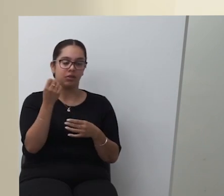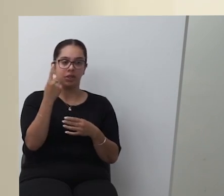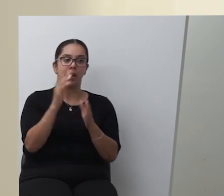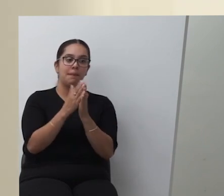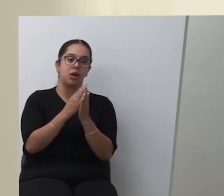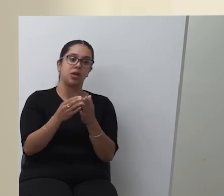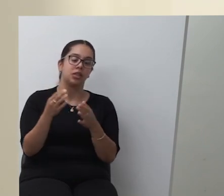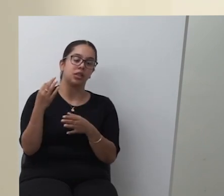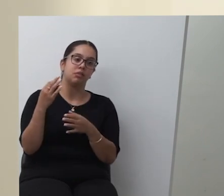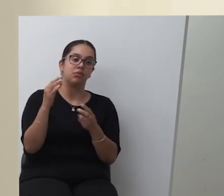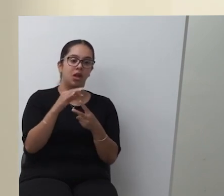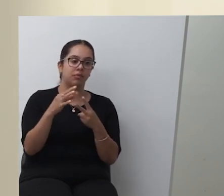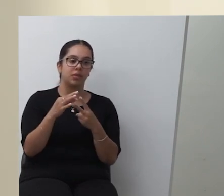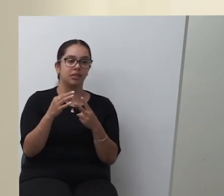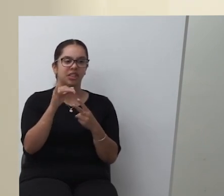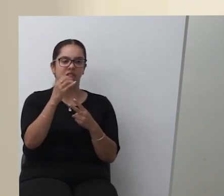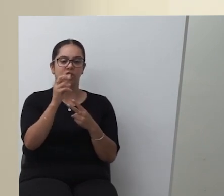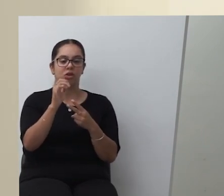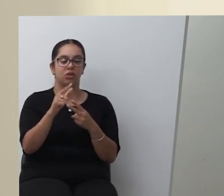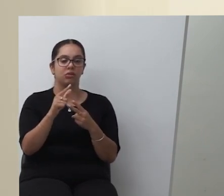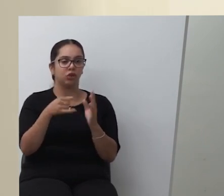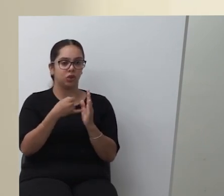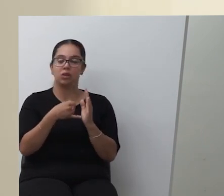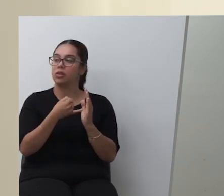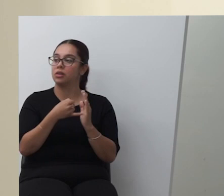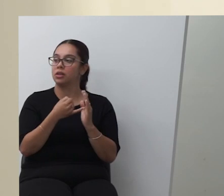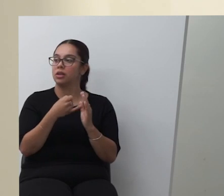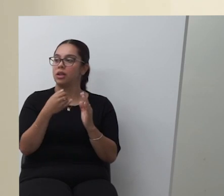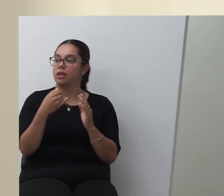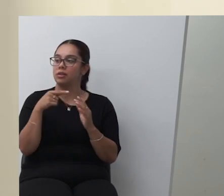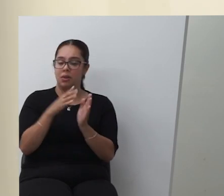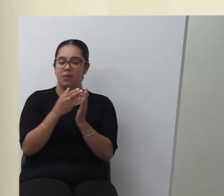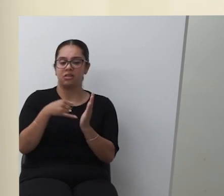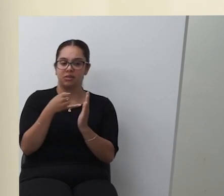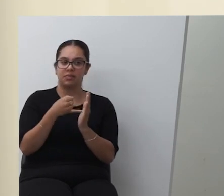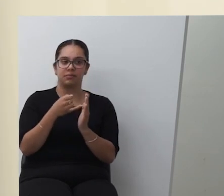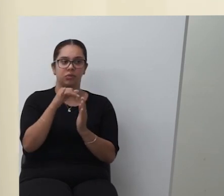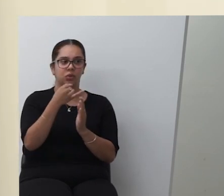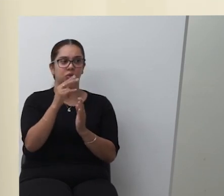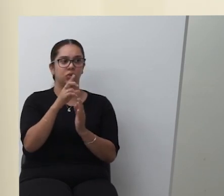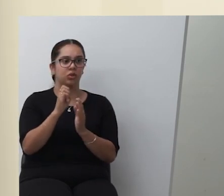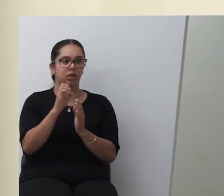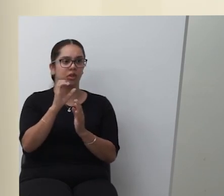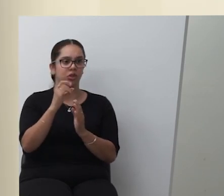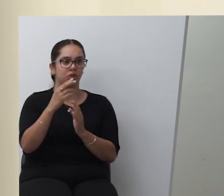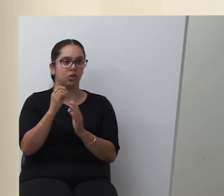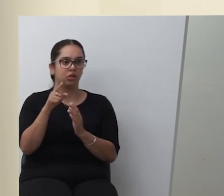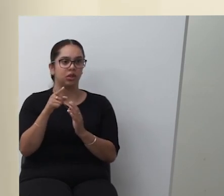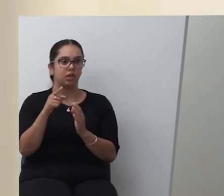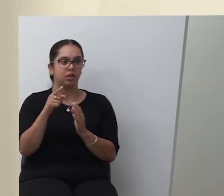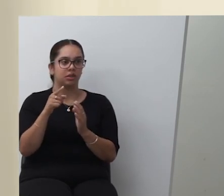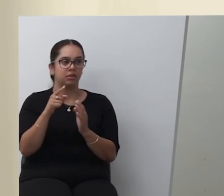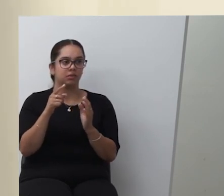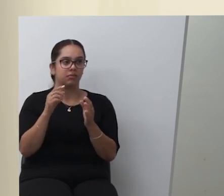because I love a good journal. So there's lots of prompts. And Julie Cho, who's kind of associated with GYOPO, is one of the people who designed this